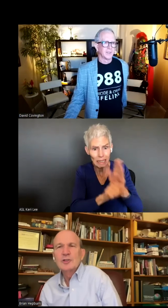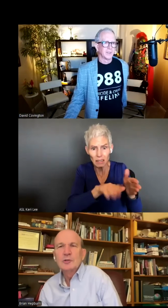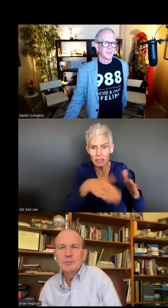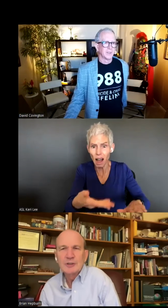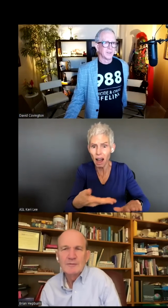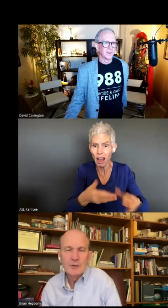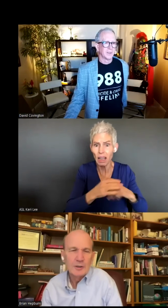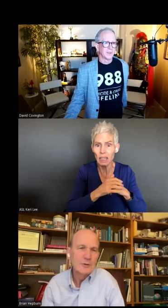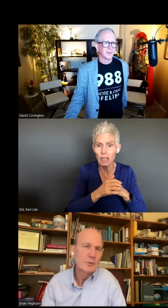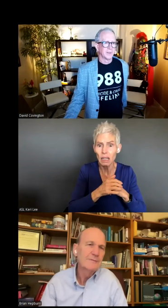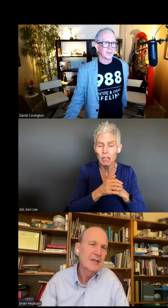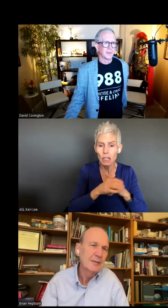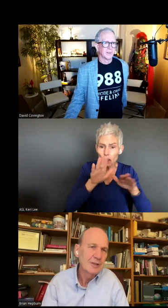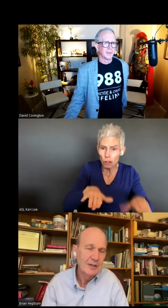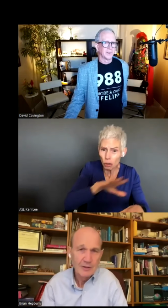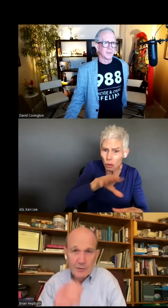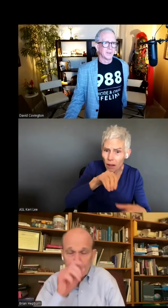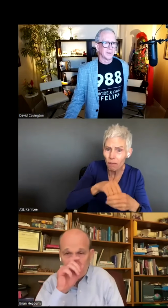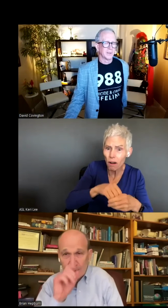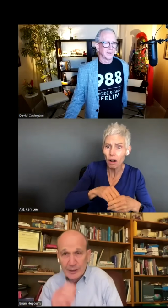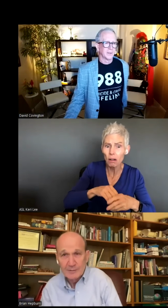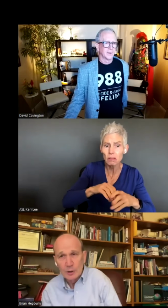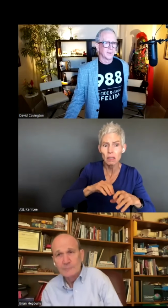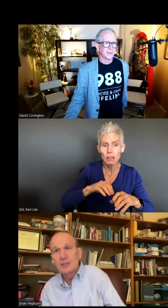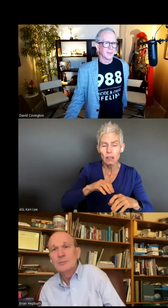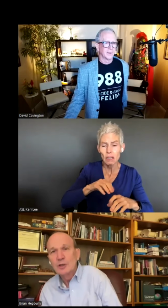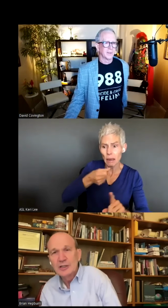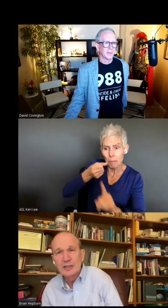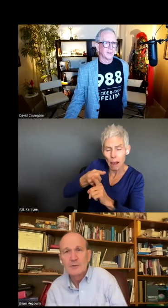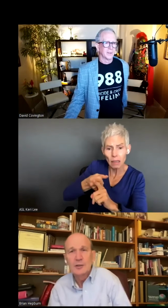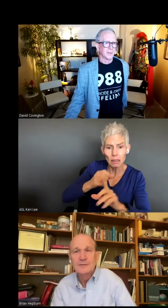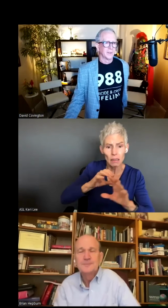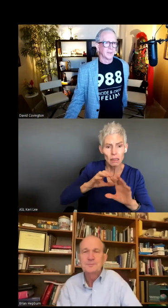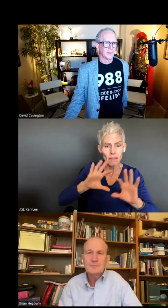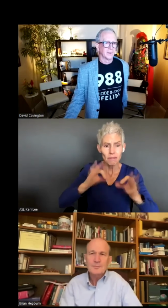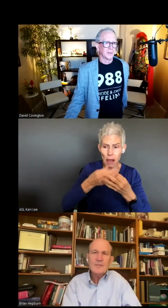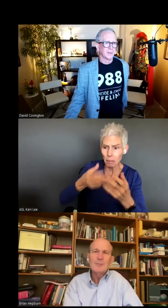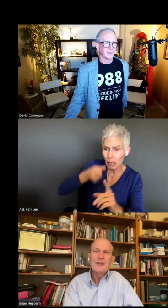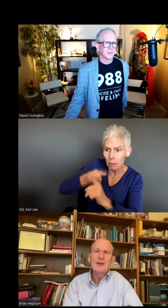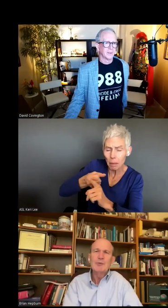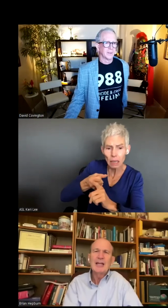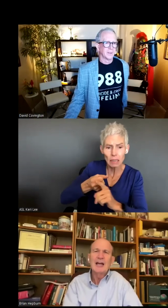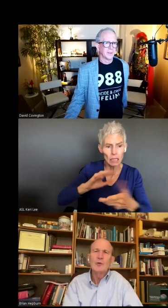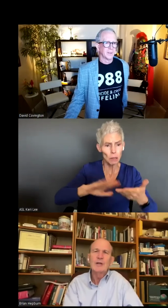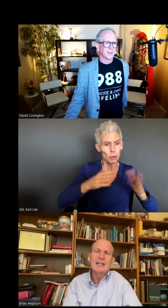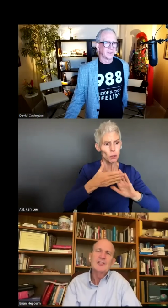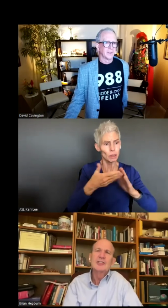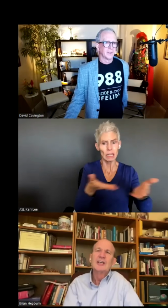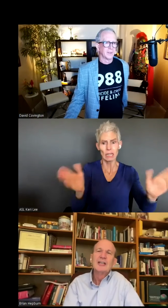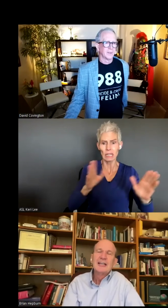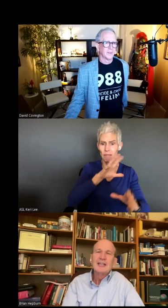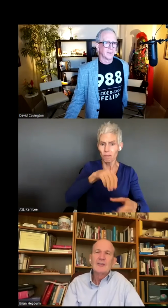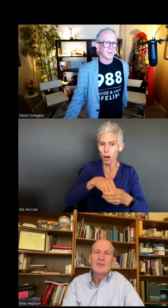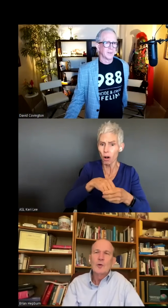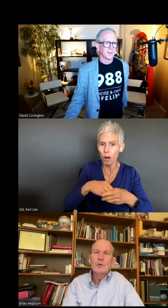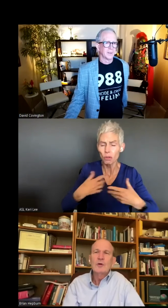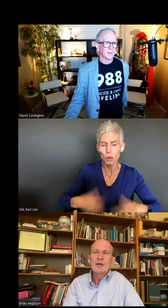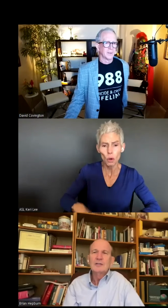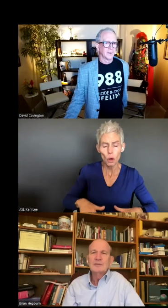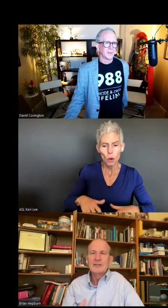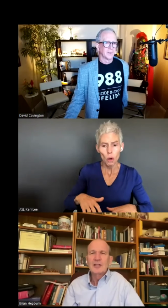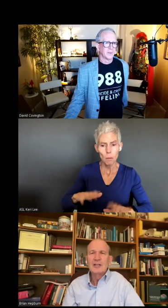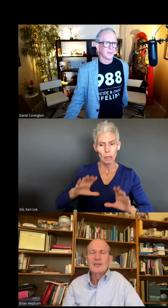were children involved. There's a family involved, the community involved. But the outrage is